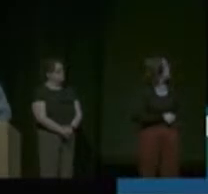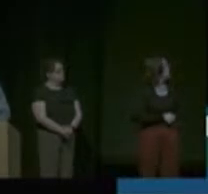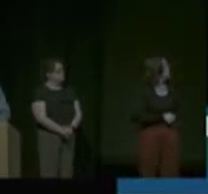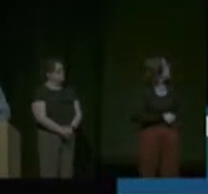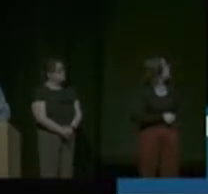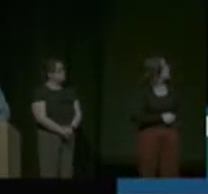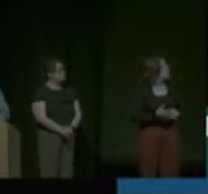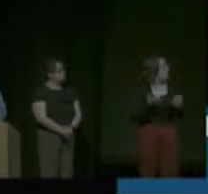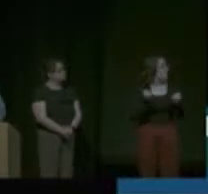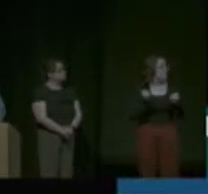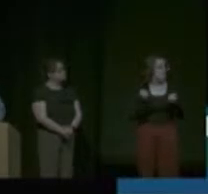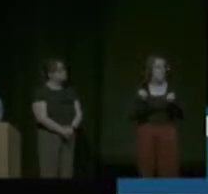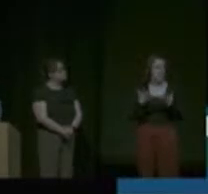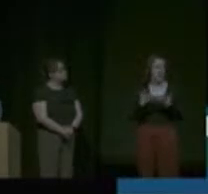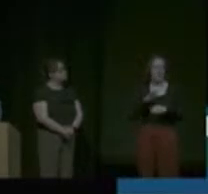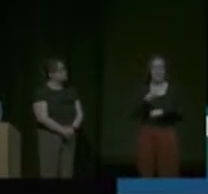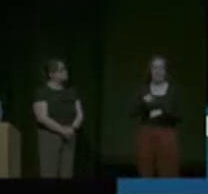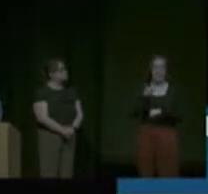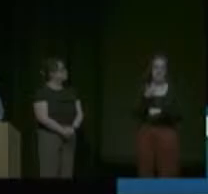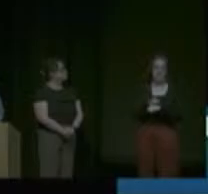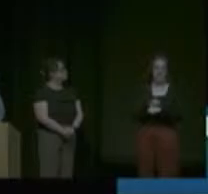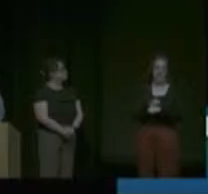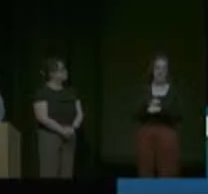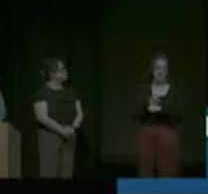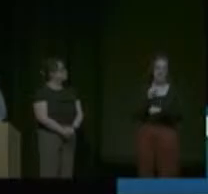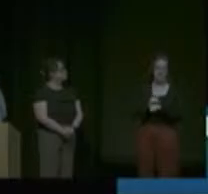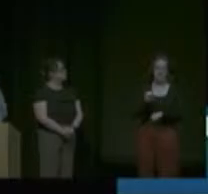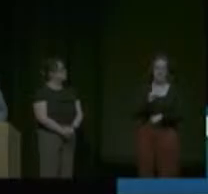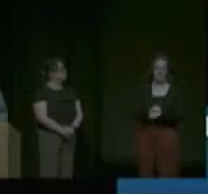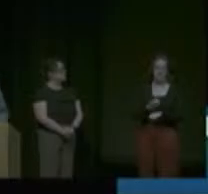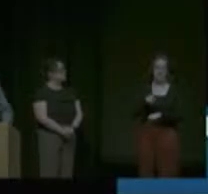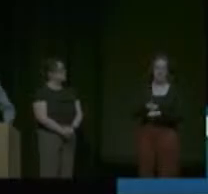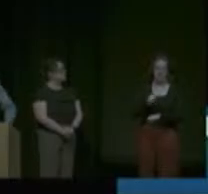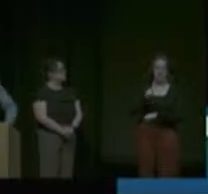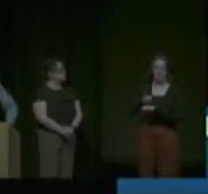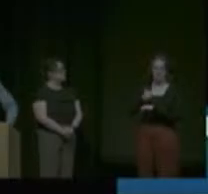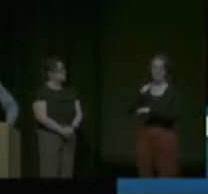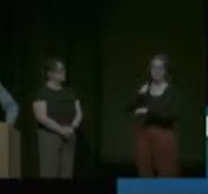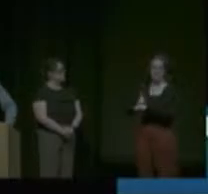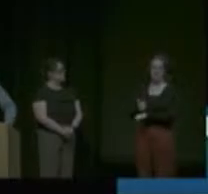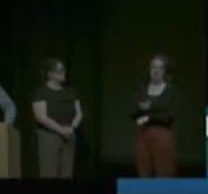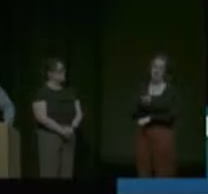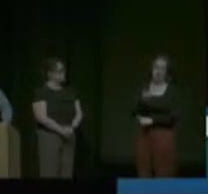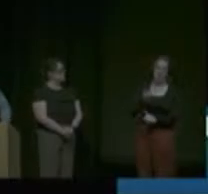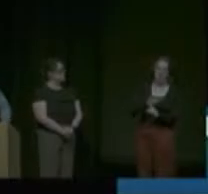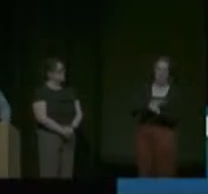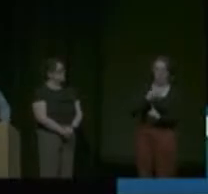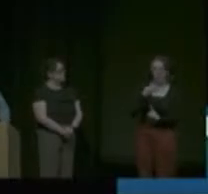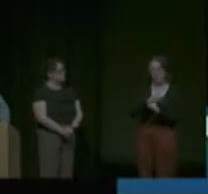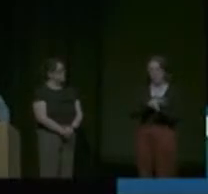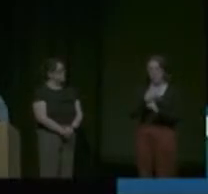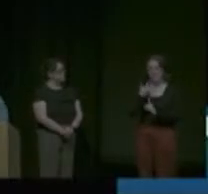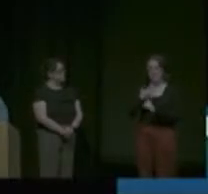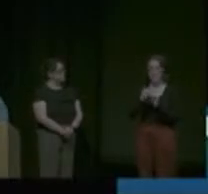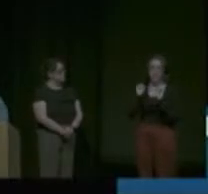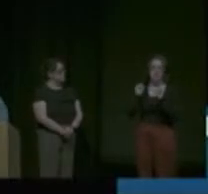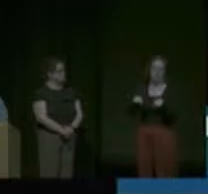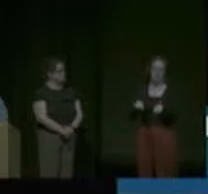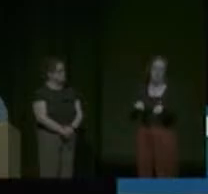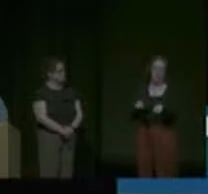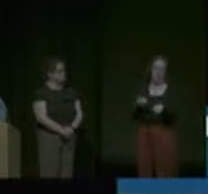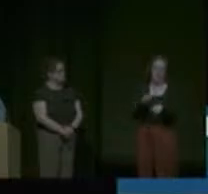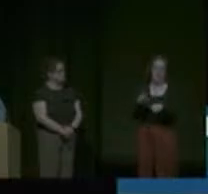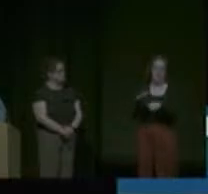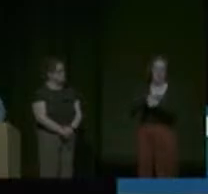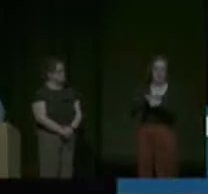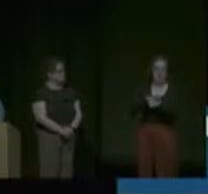There is a lot of mob and a lot of setup. We're probably anticipating 3 to 4 to 5 months. So like I said, there's a couple different areas